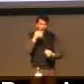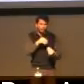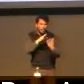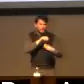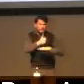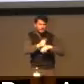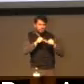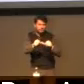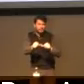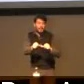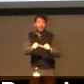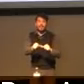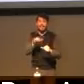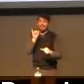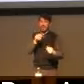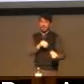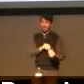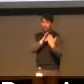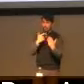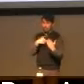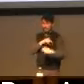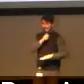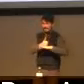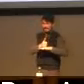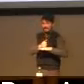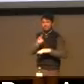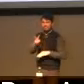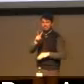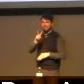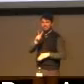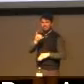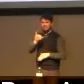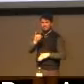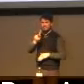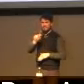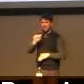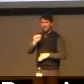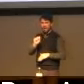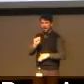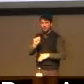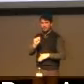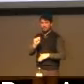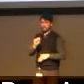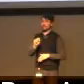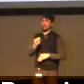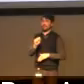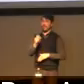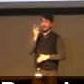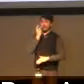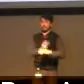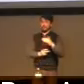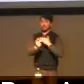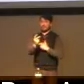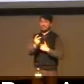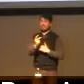we've used that was developed with Vikas has predicted fairly well our